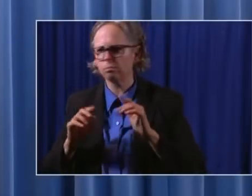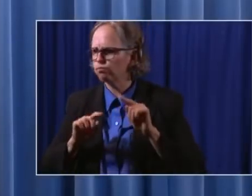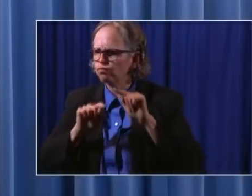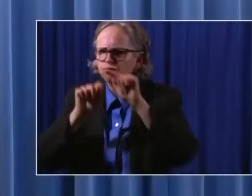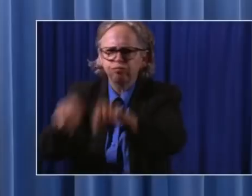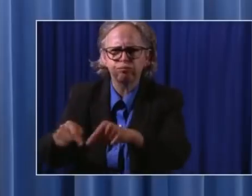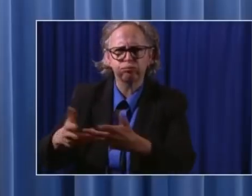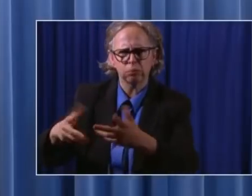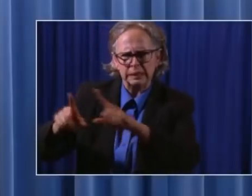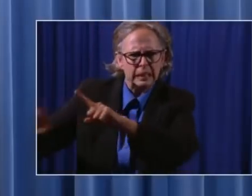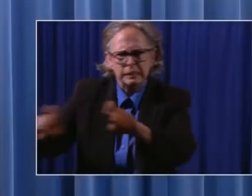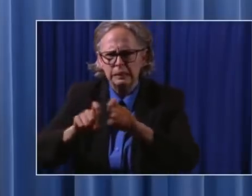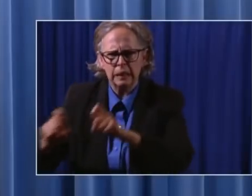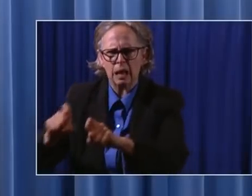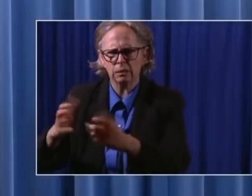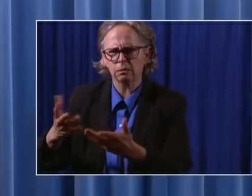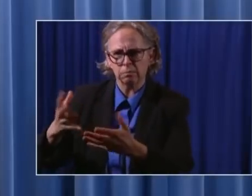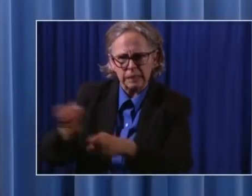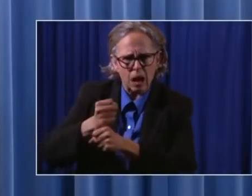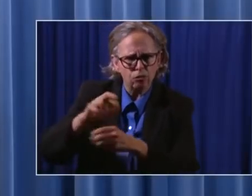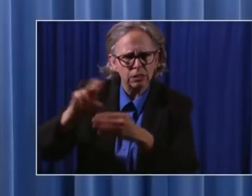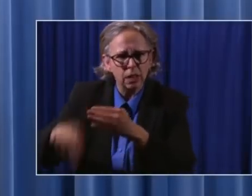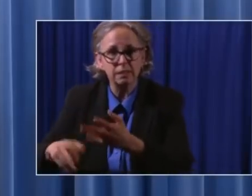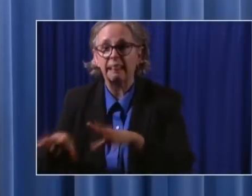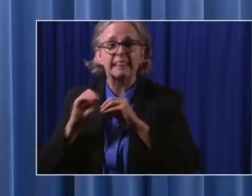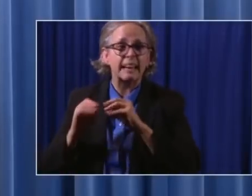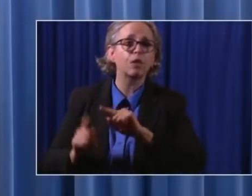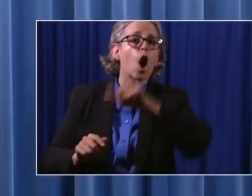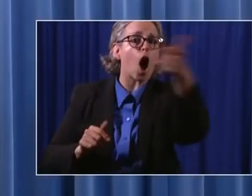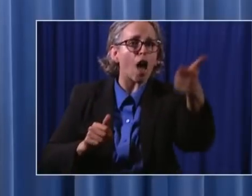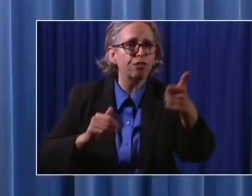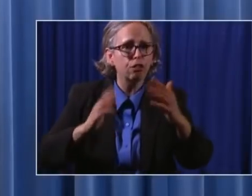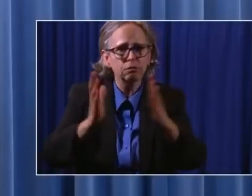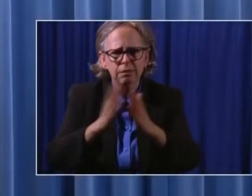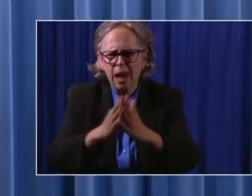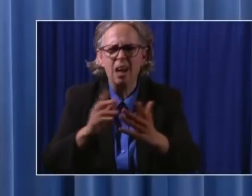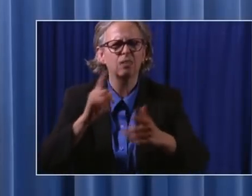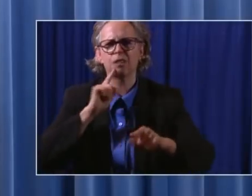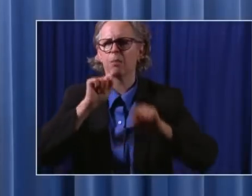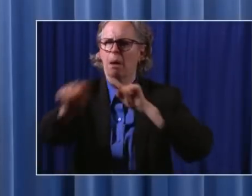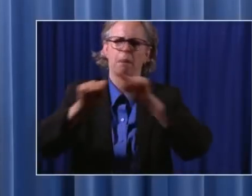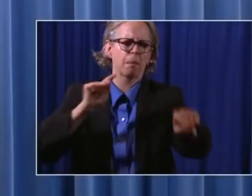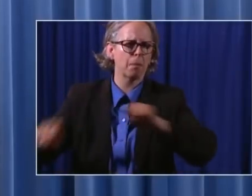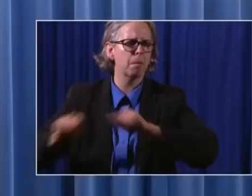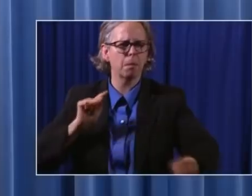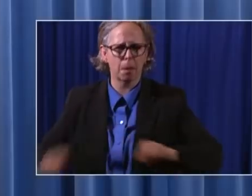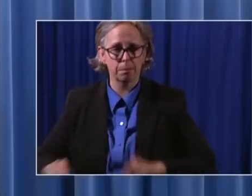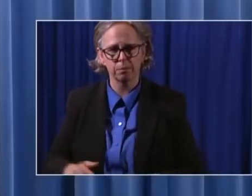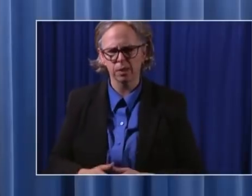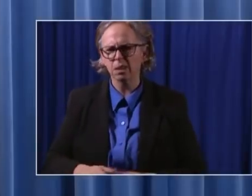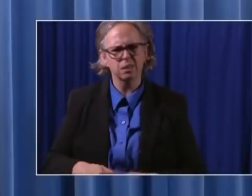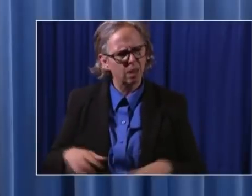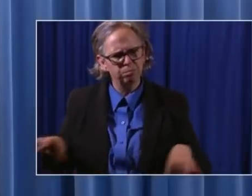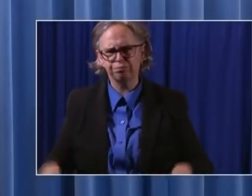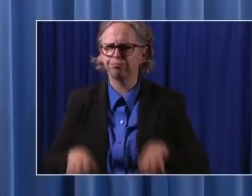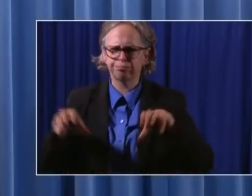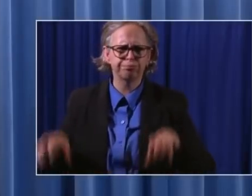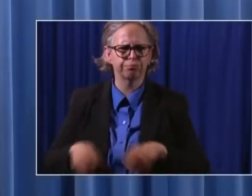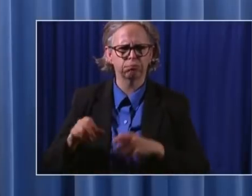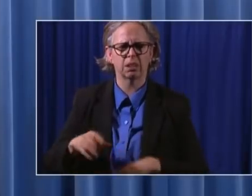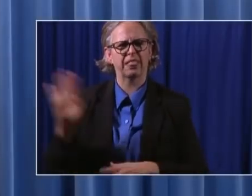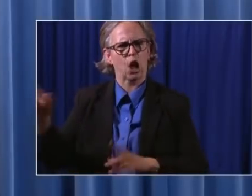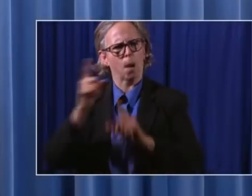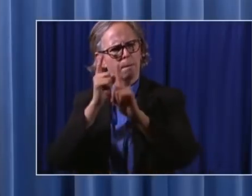get the results back, and that's helpful to that particular county. So they're going to be on a mission to find